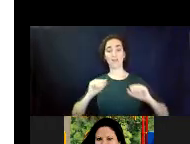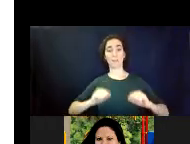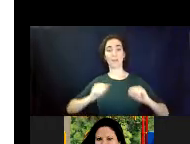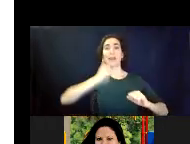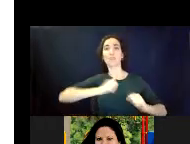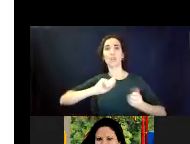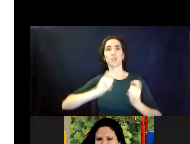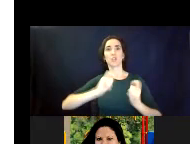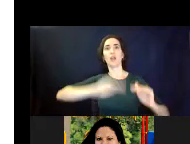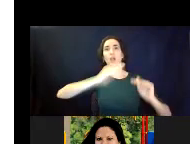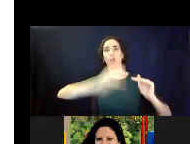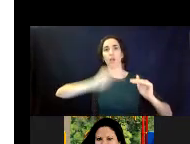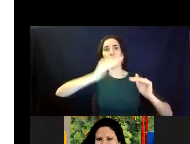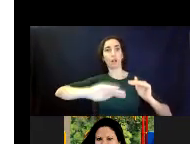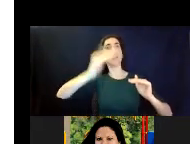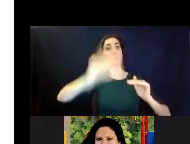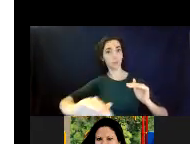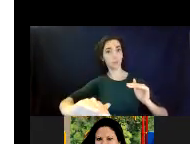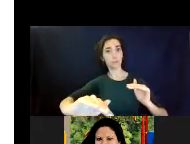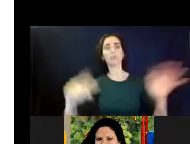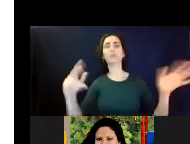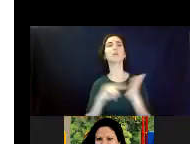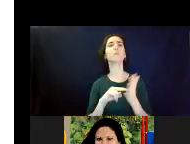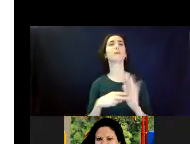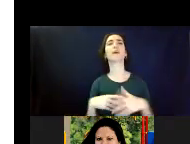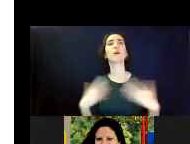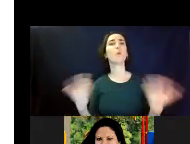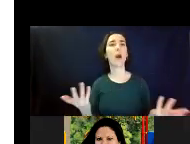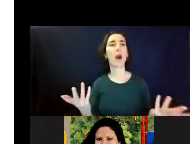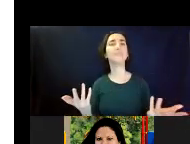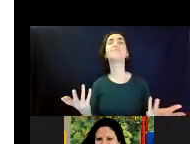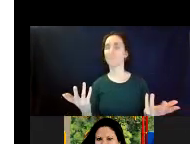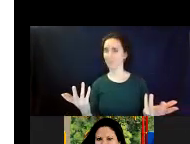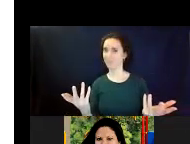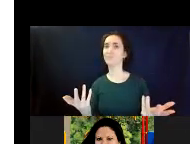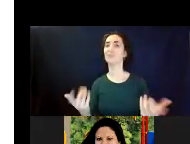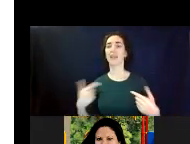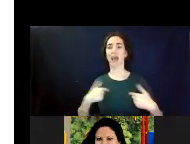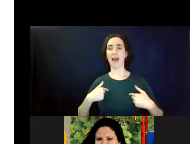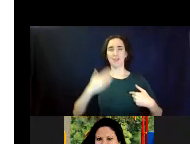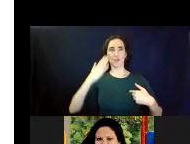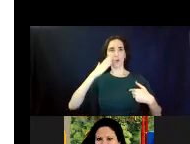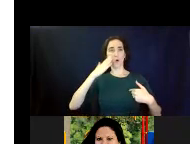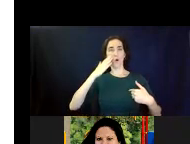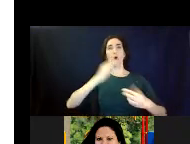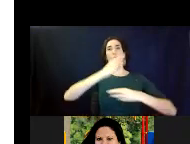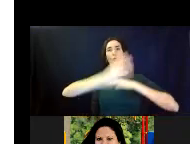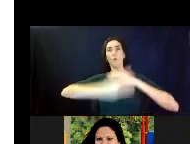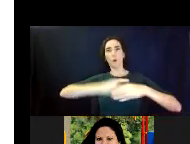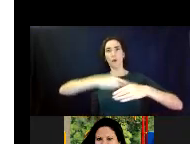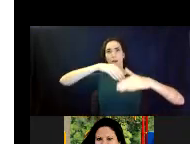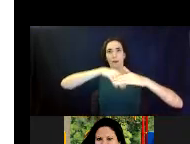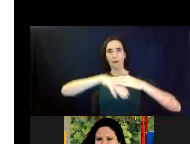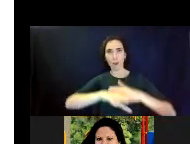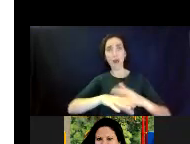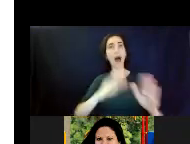really. What this means is that I know what it's like to walk through this world and be treated as if I were